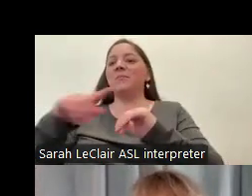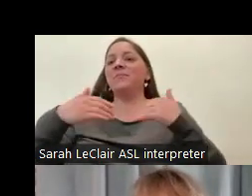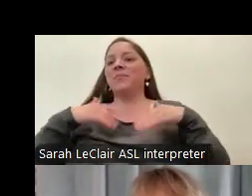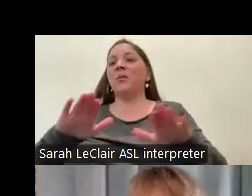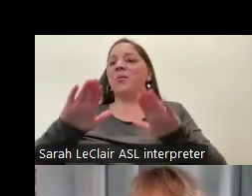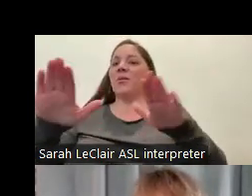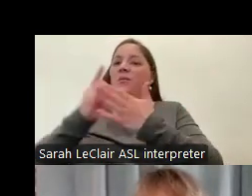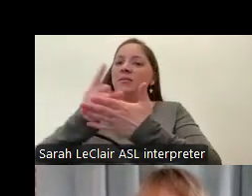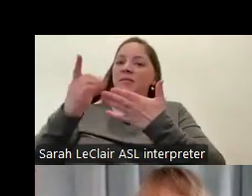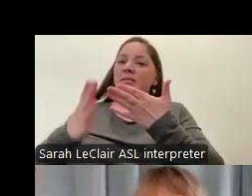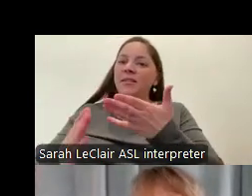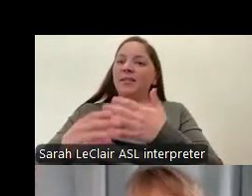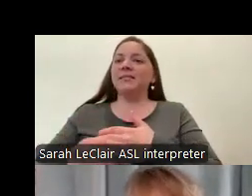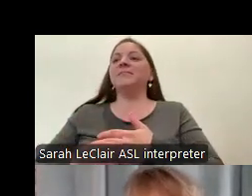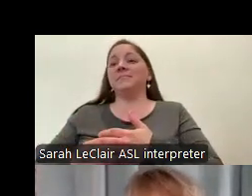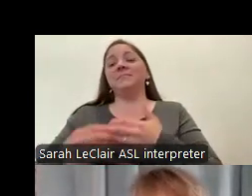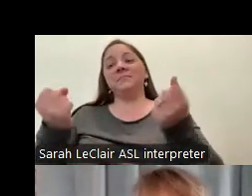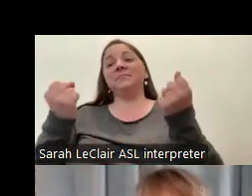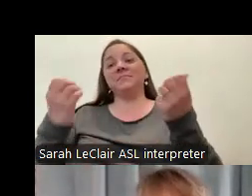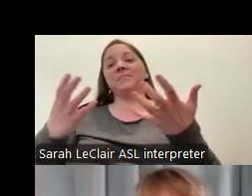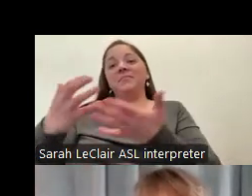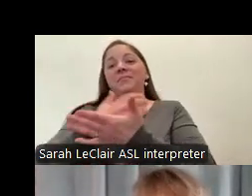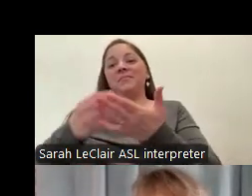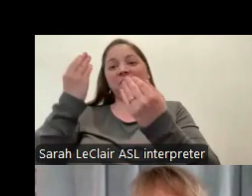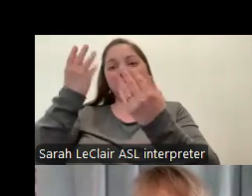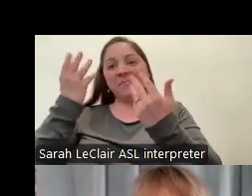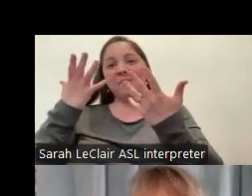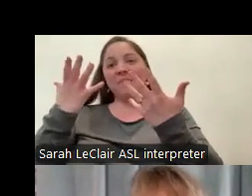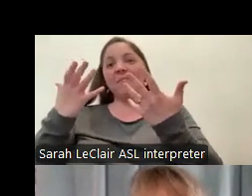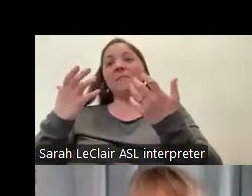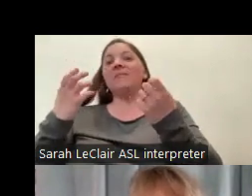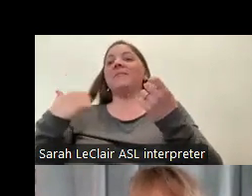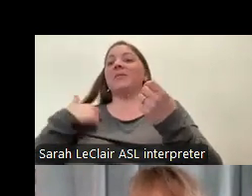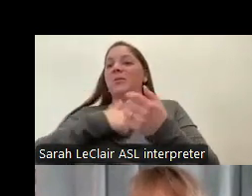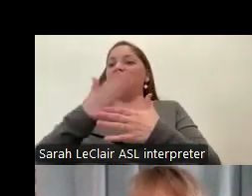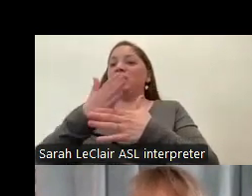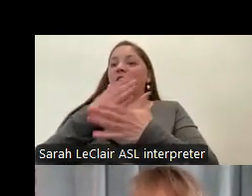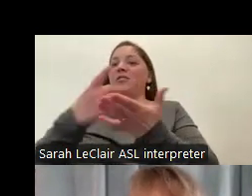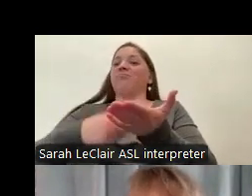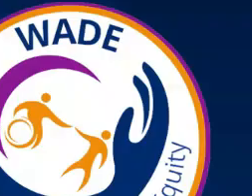wonderful weekend. We got a lot of information and got to pass on a lot of information today.